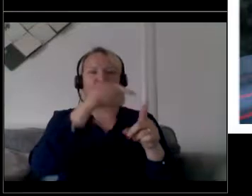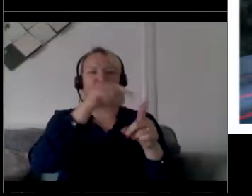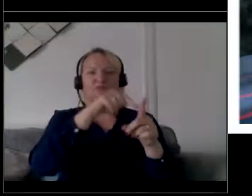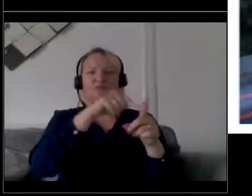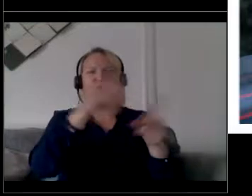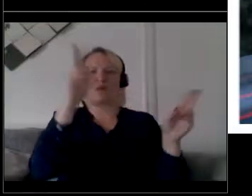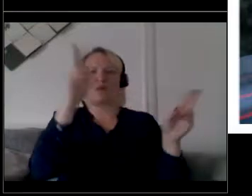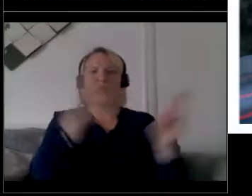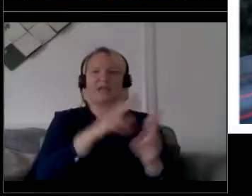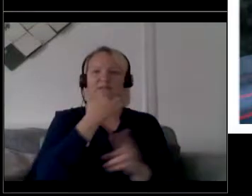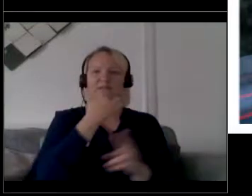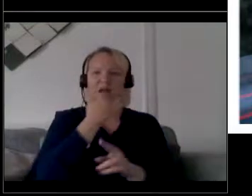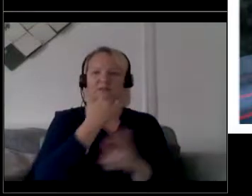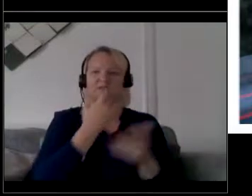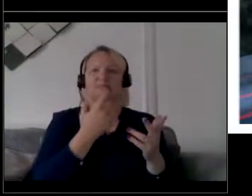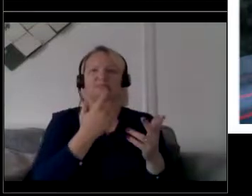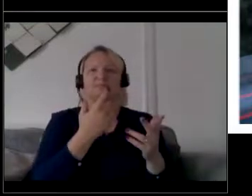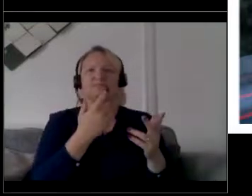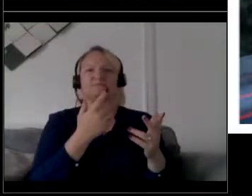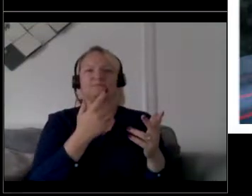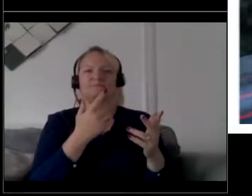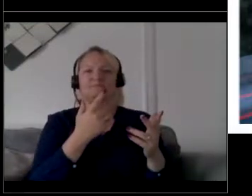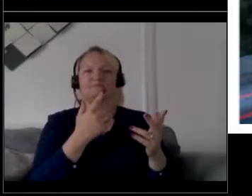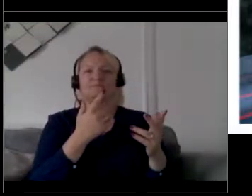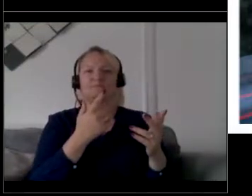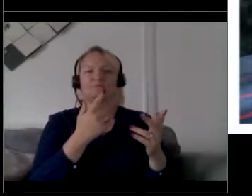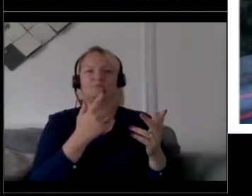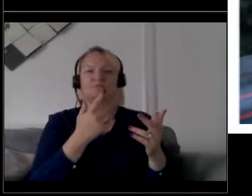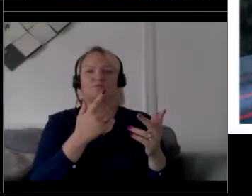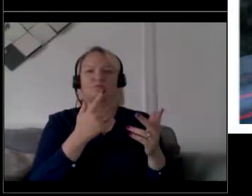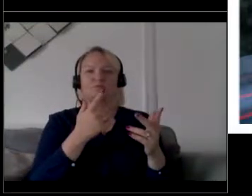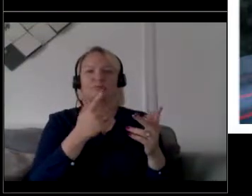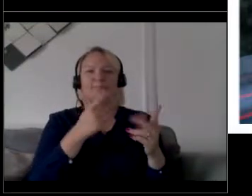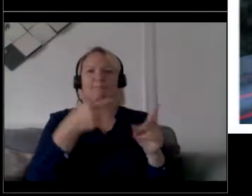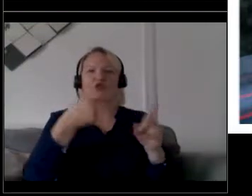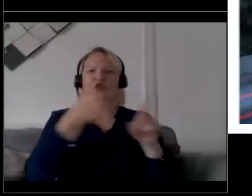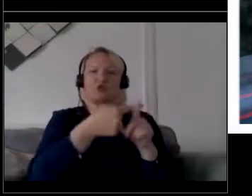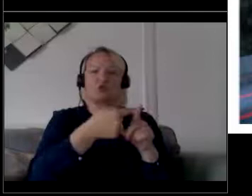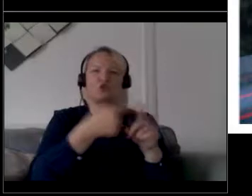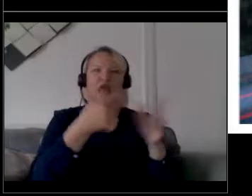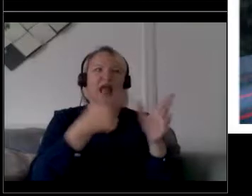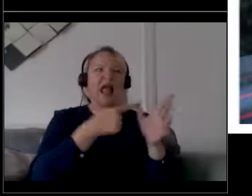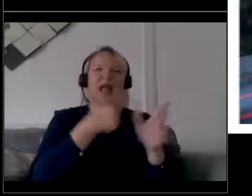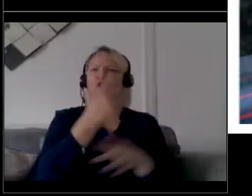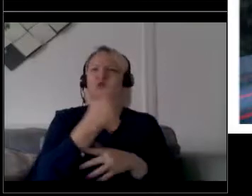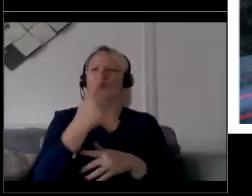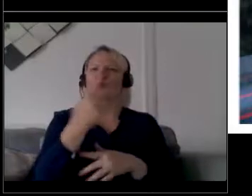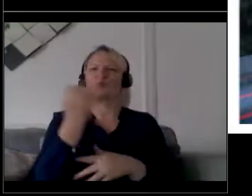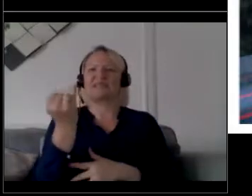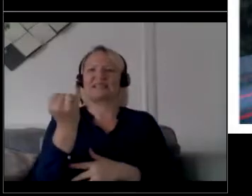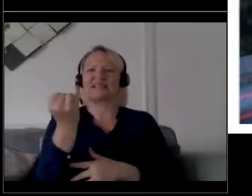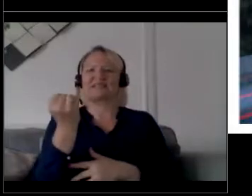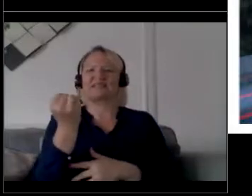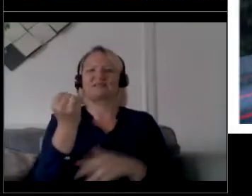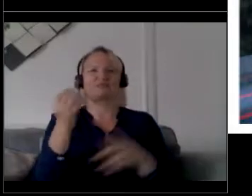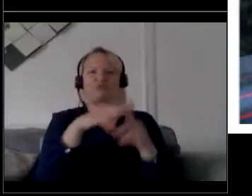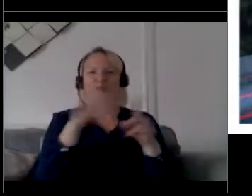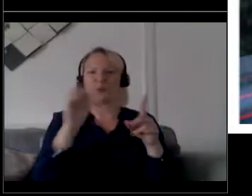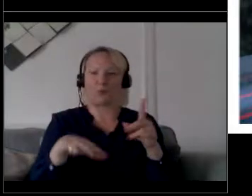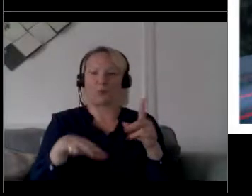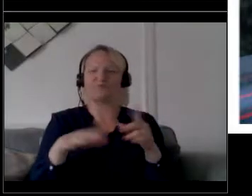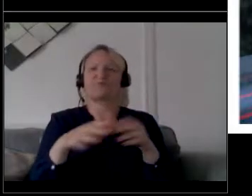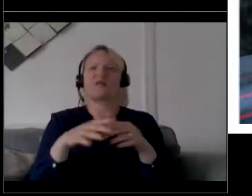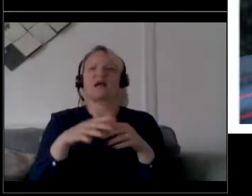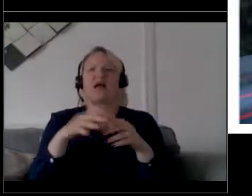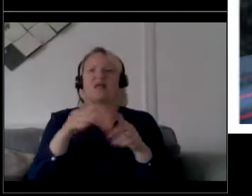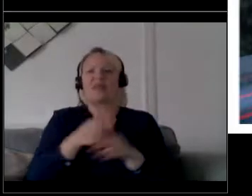design refinement, such as removing some of the junctions such as the A226 and reducing the number of southbound